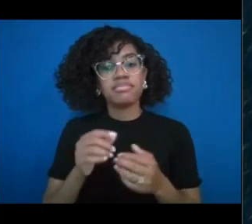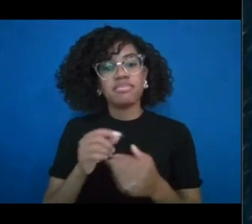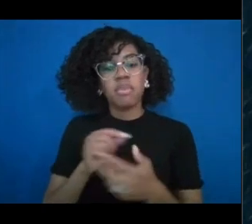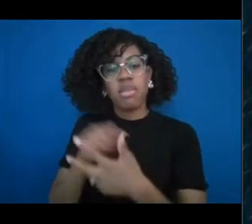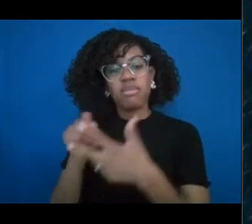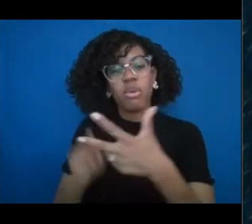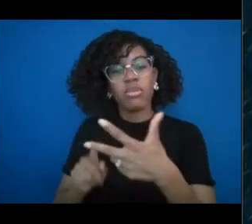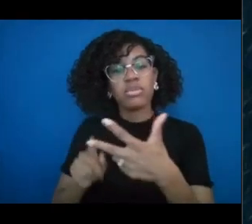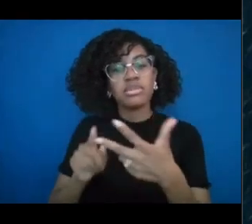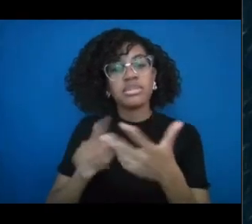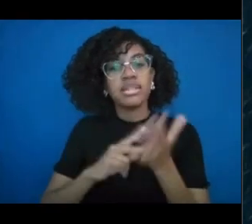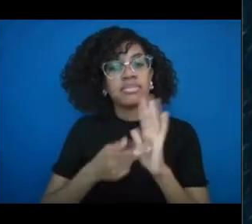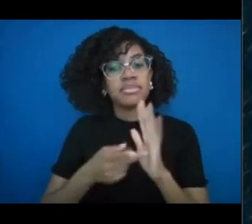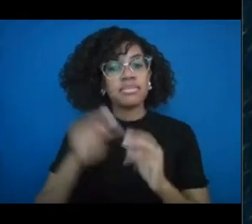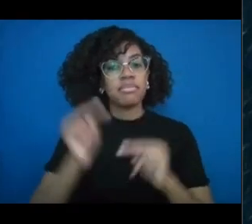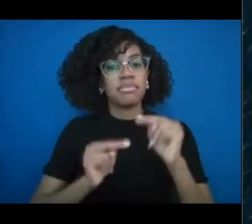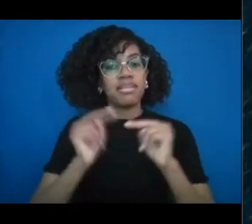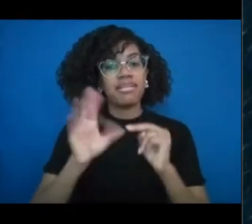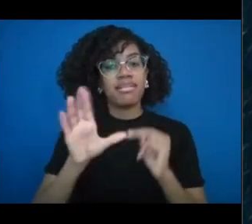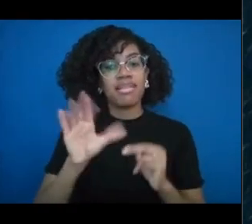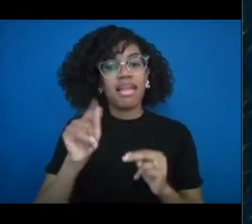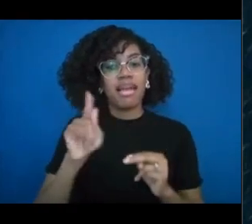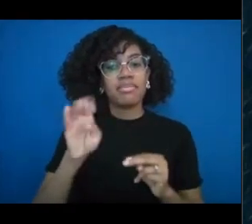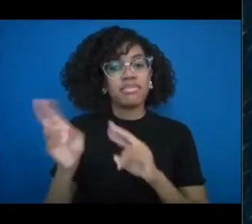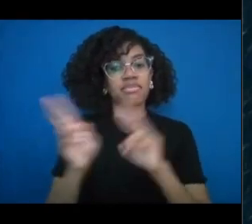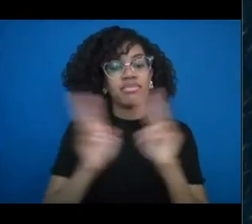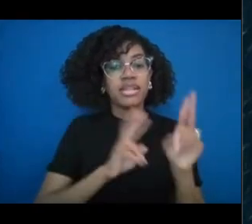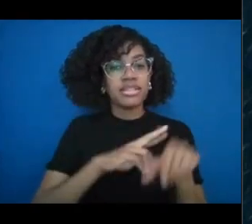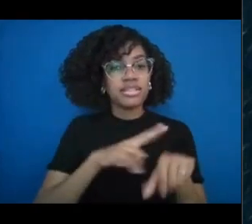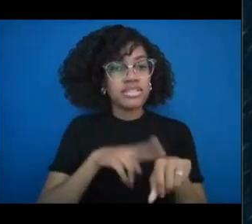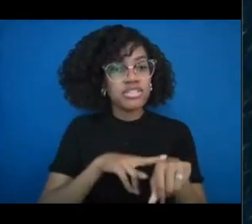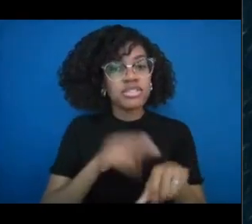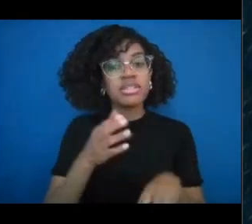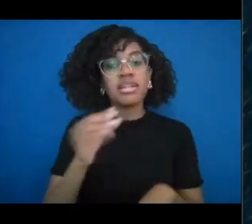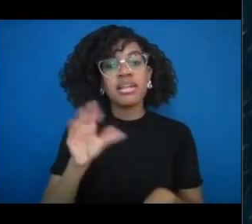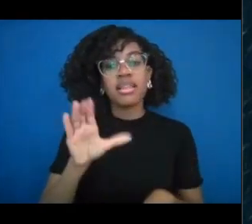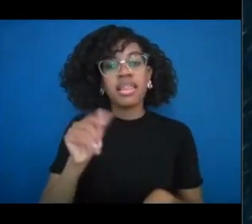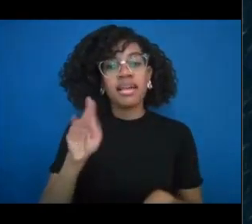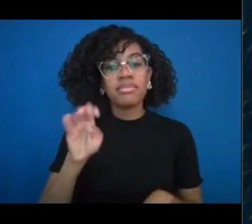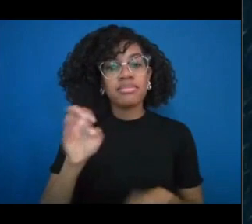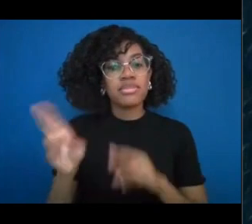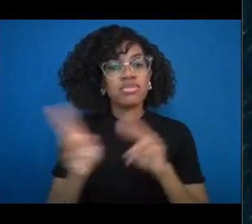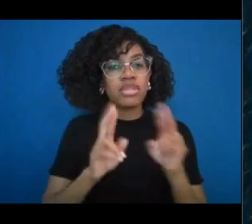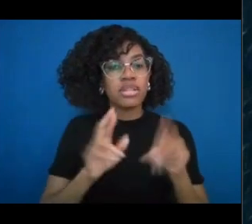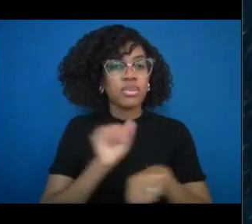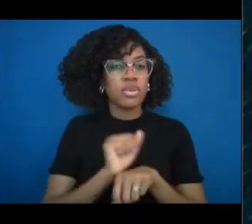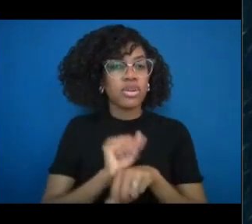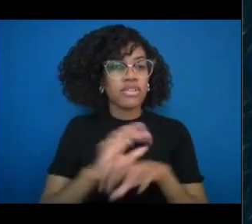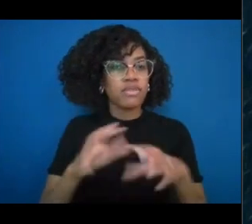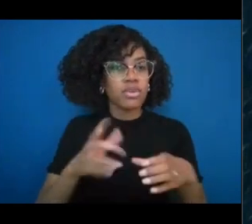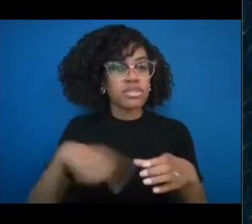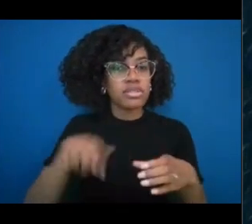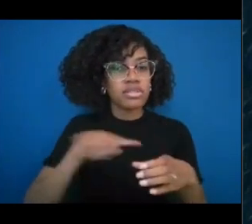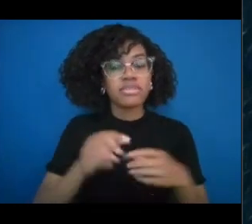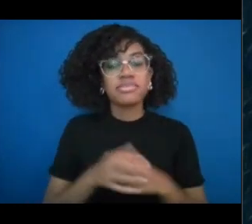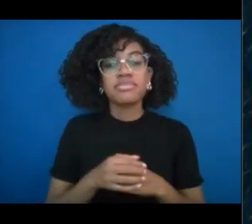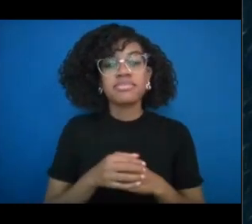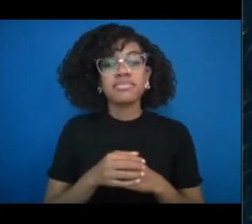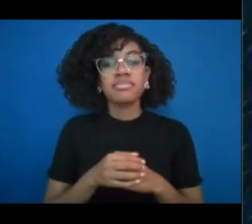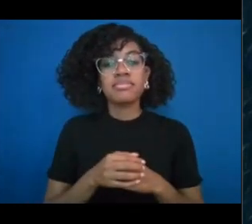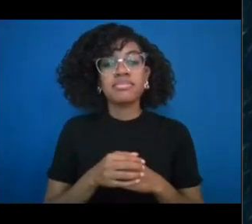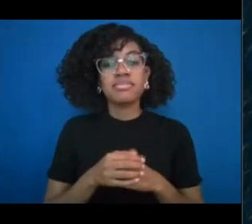build a climate-ready nation and a climate-ready workforce being pretty